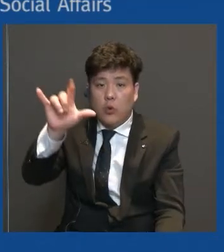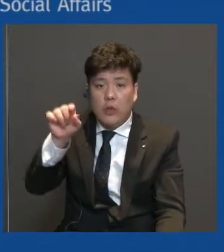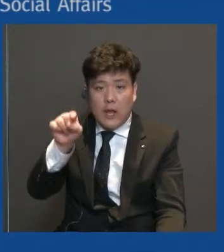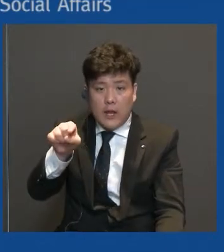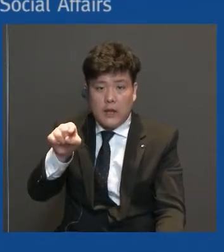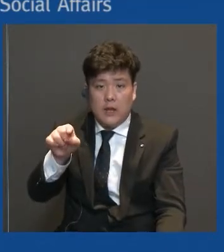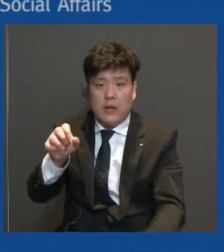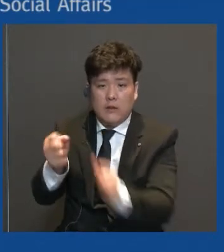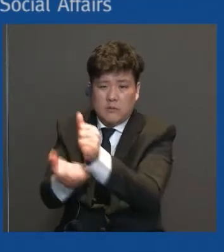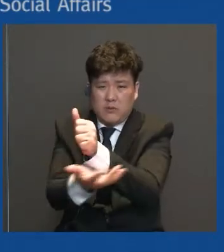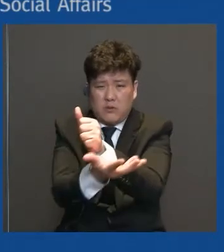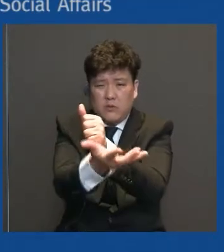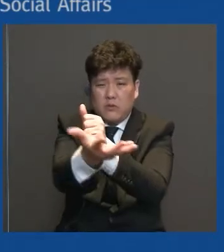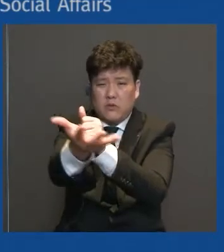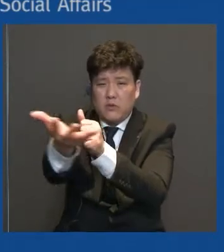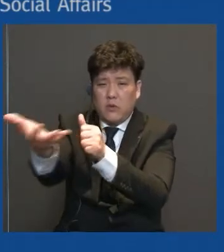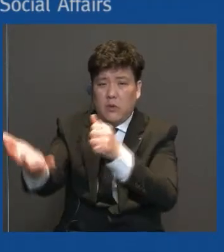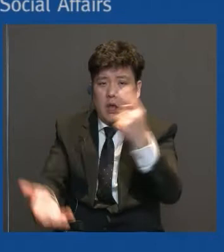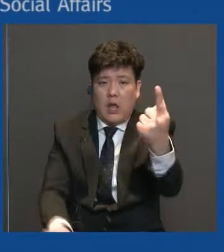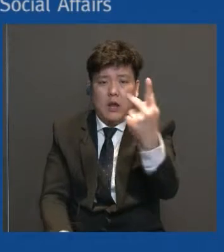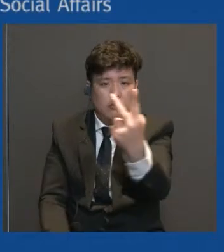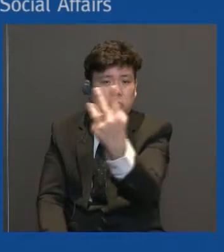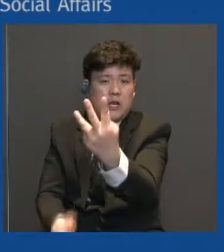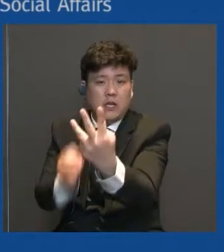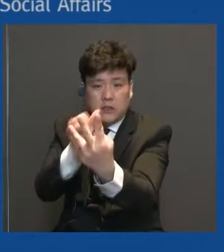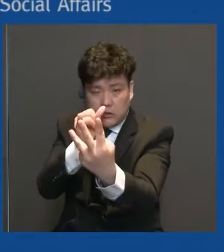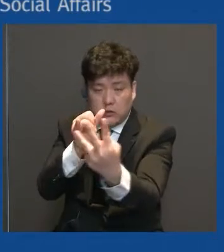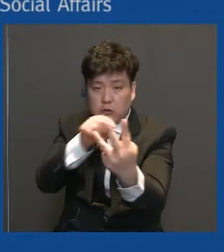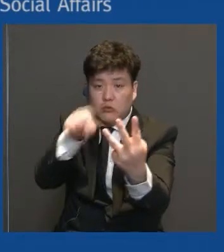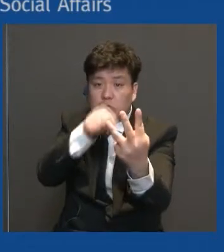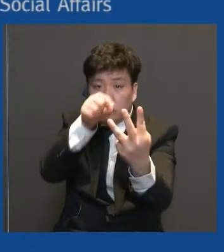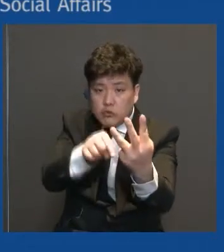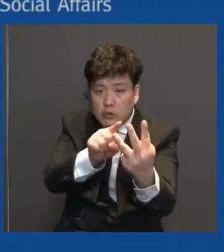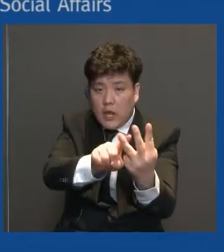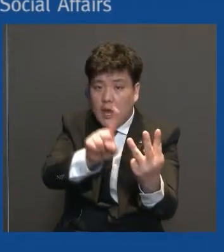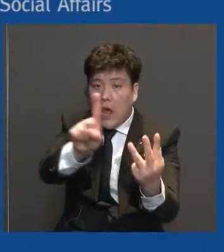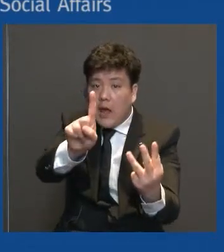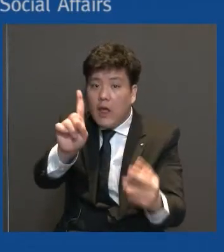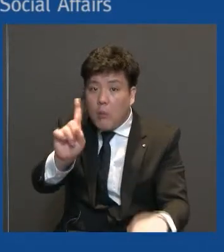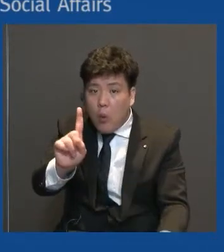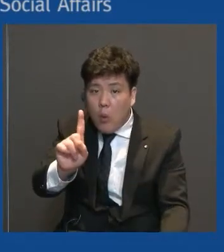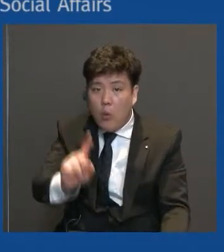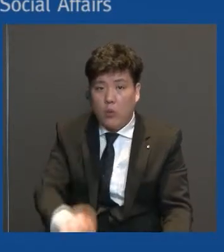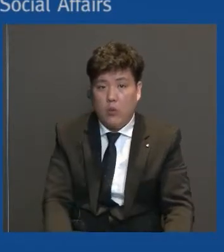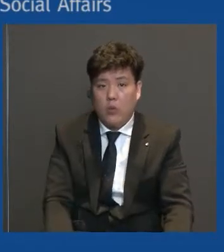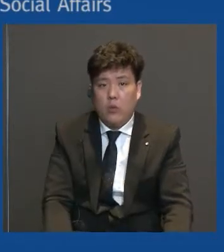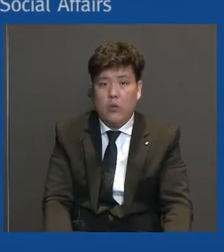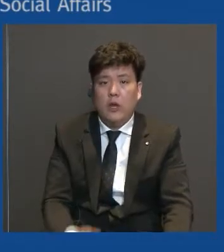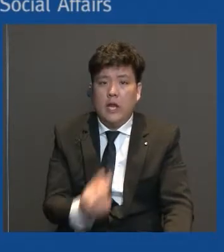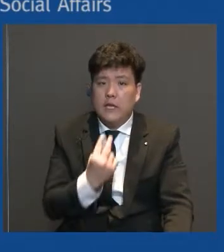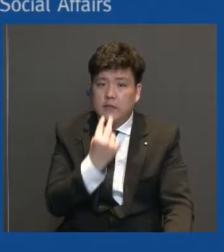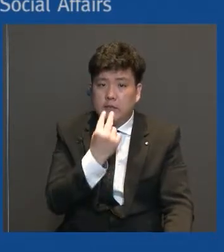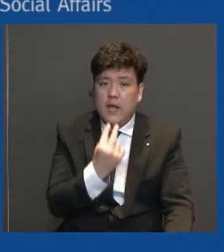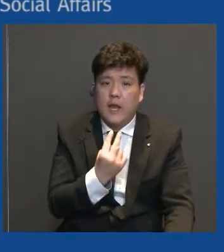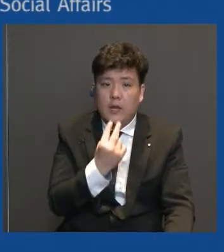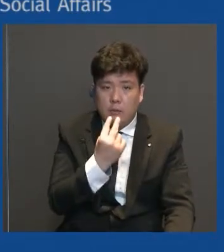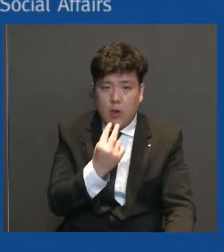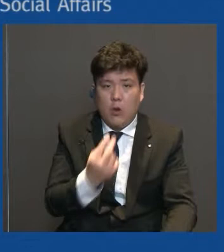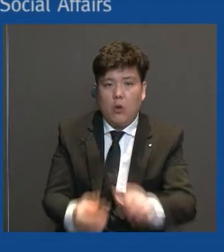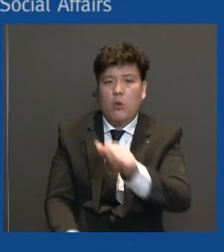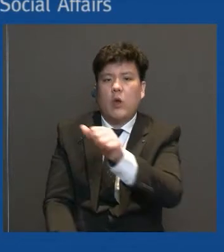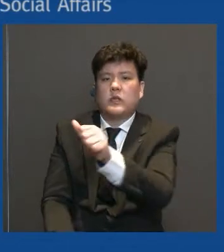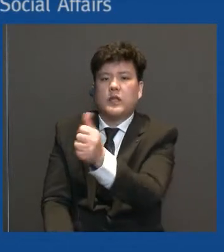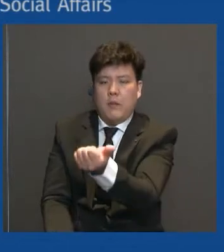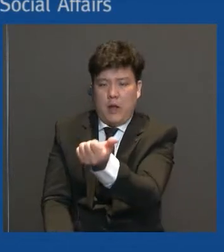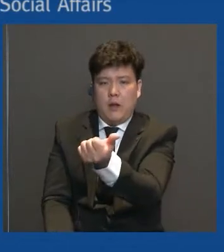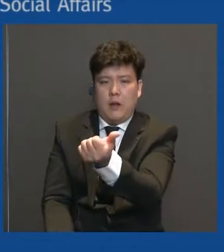is life and death, that is closely related to health of older persons, as I presented earlier.